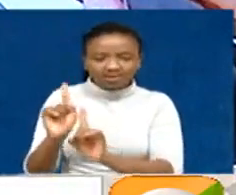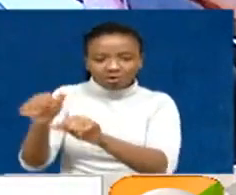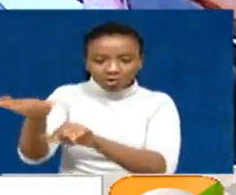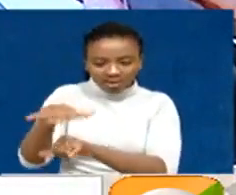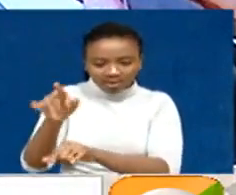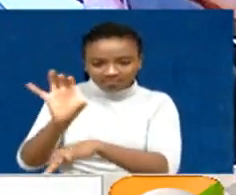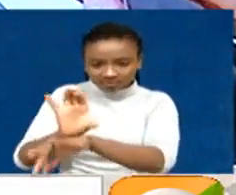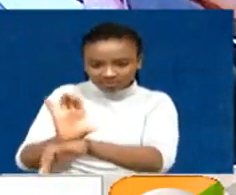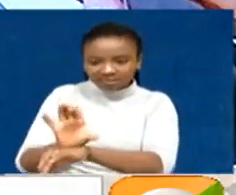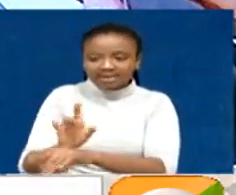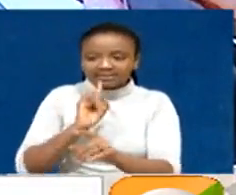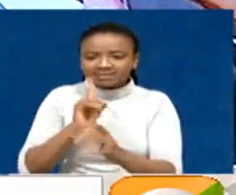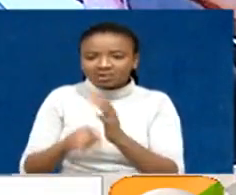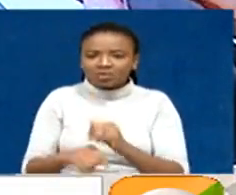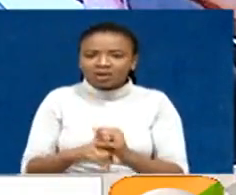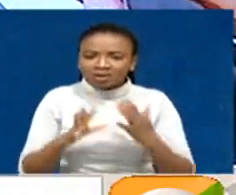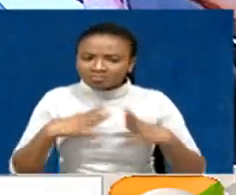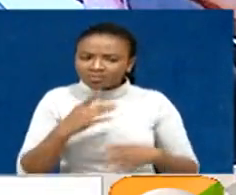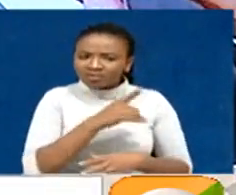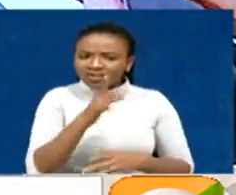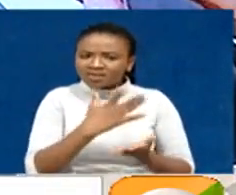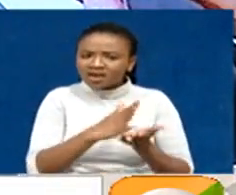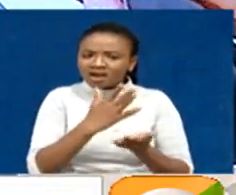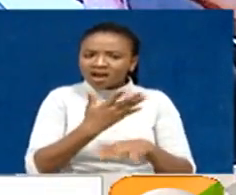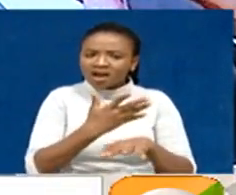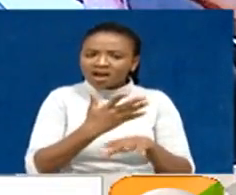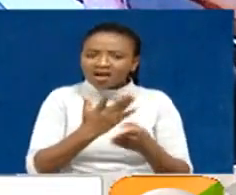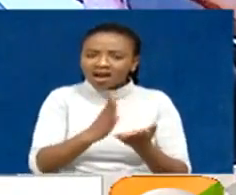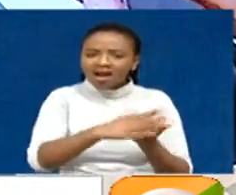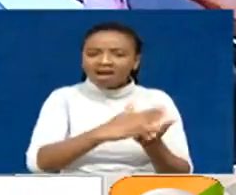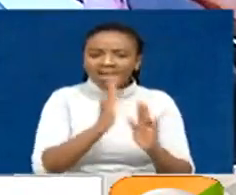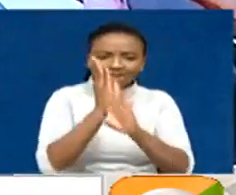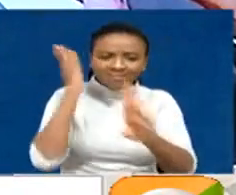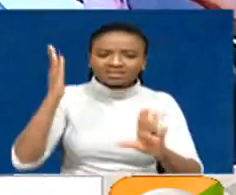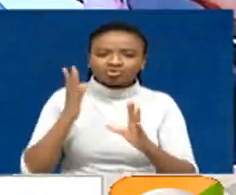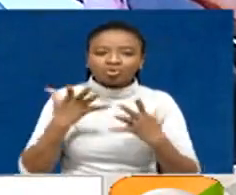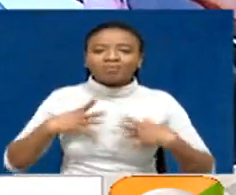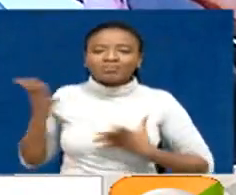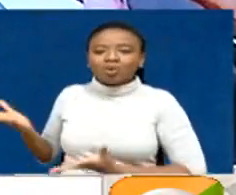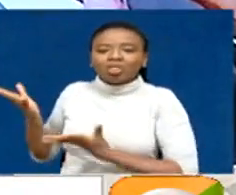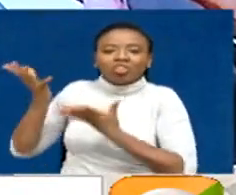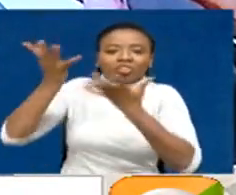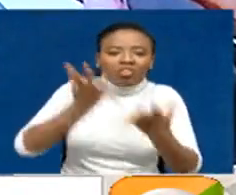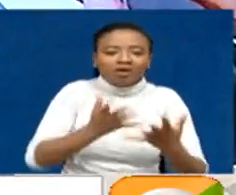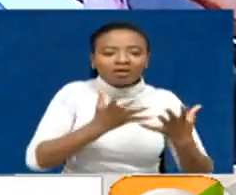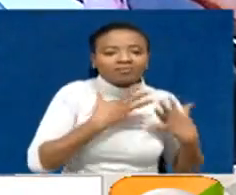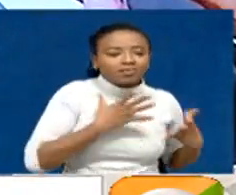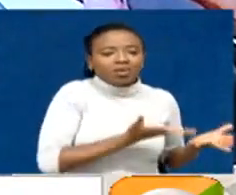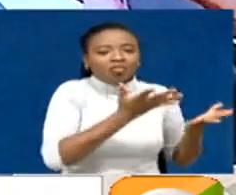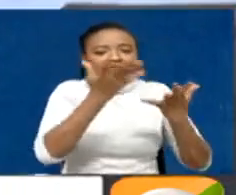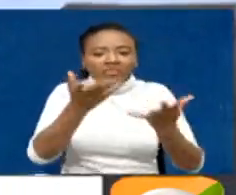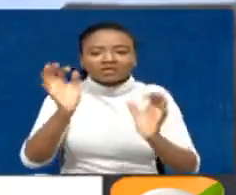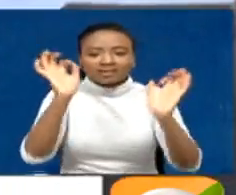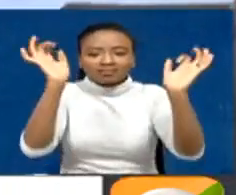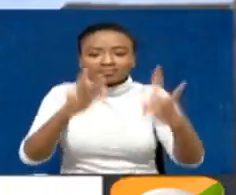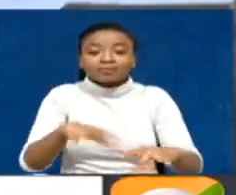on school heads who he said were hiring out buses to transport crowds to political rallies. Take a listen.